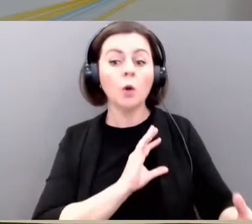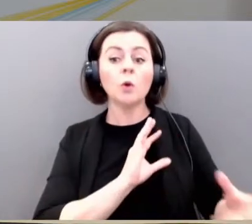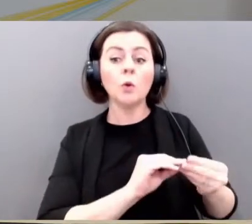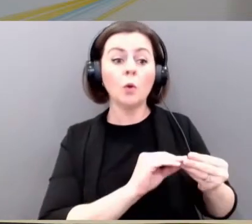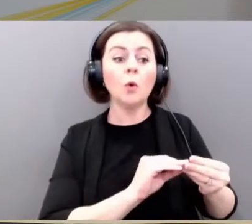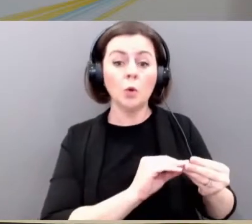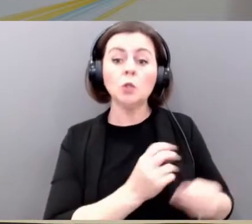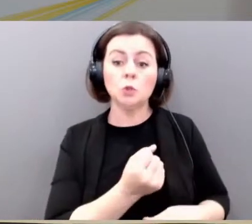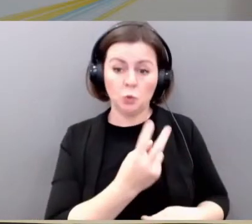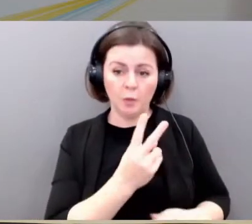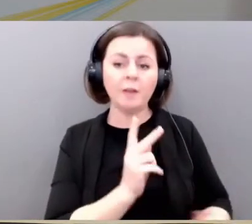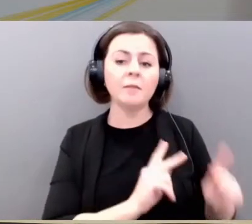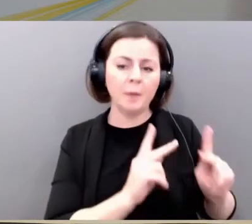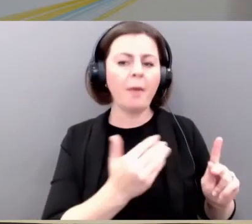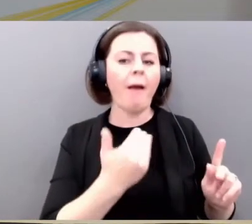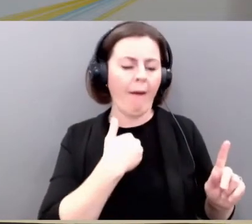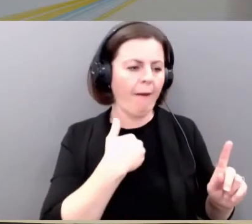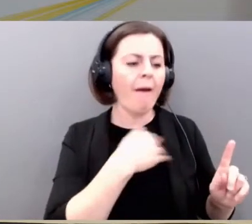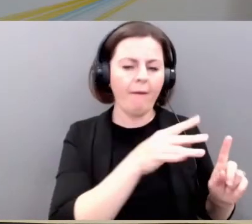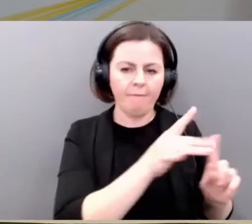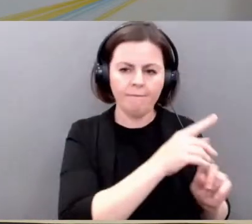are self-isolating and doing well.